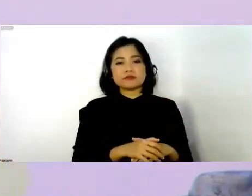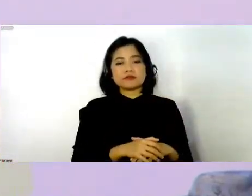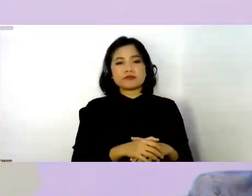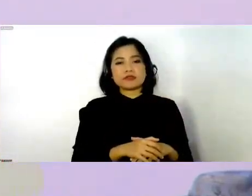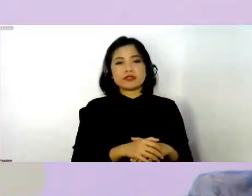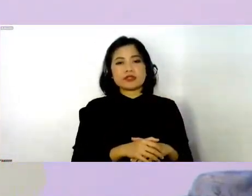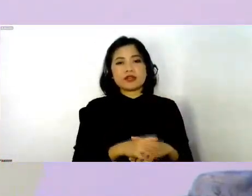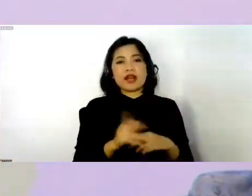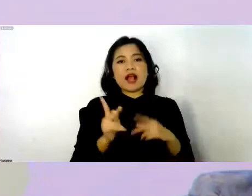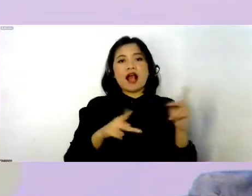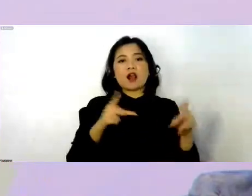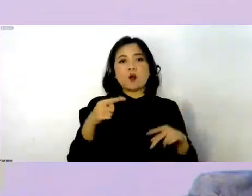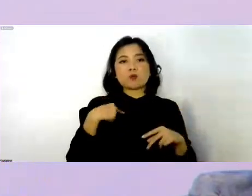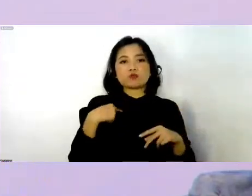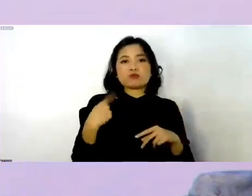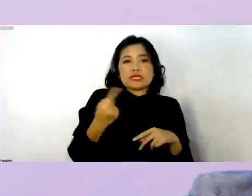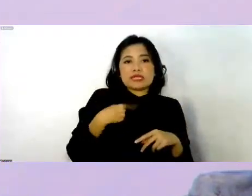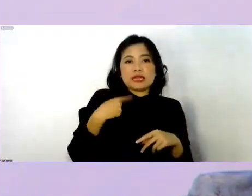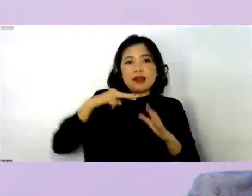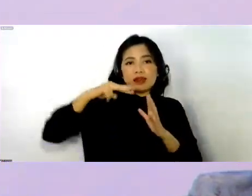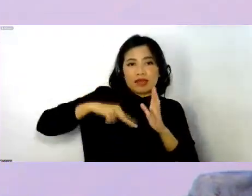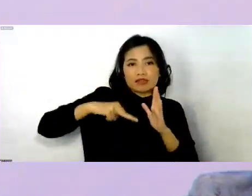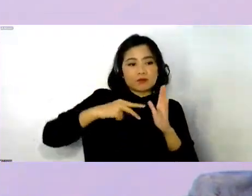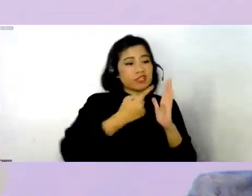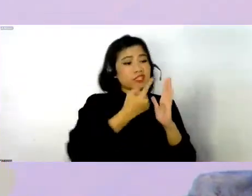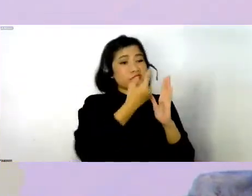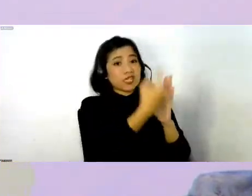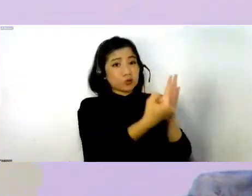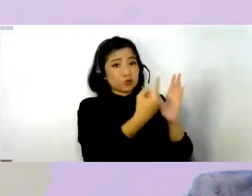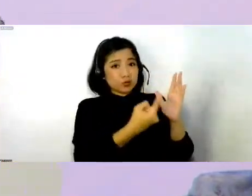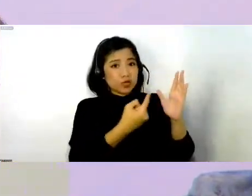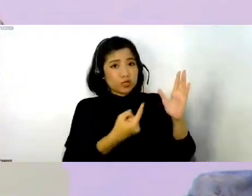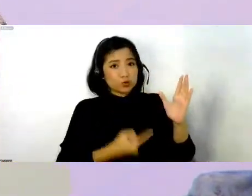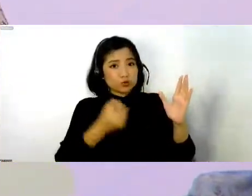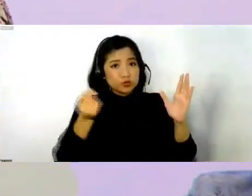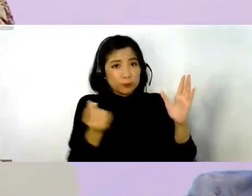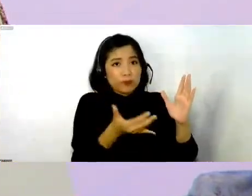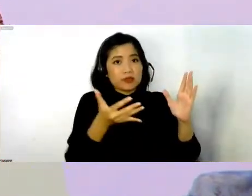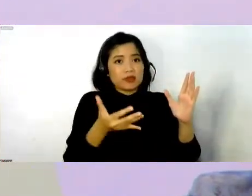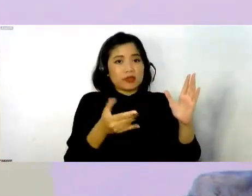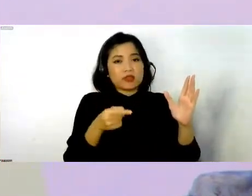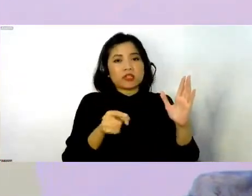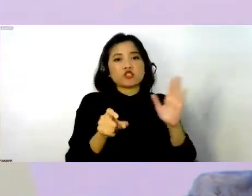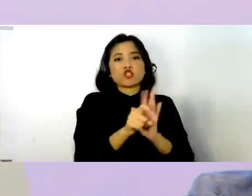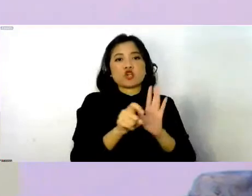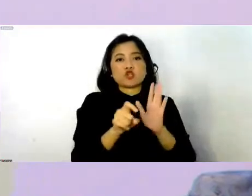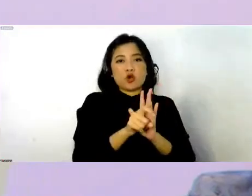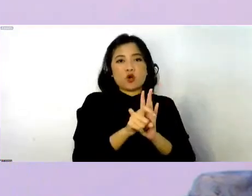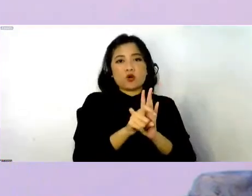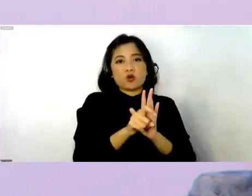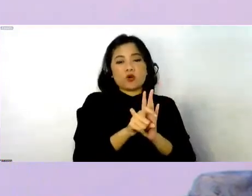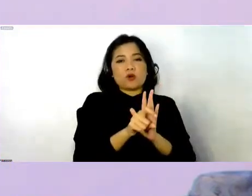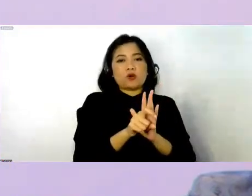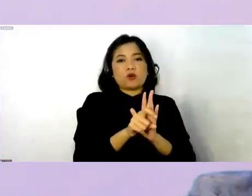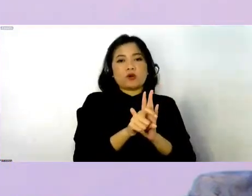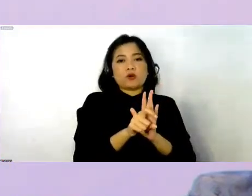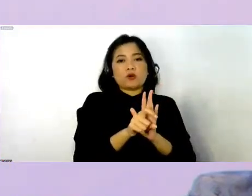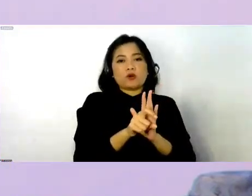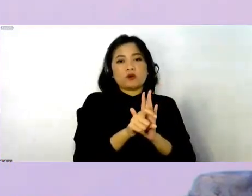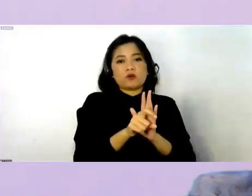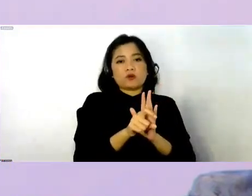parliament as well as, in the media. And that was the time when I really tried to learn very